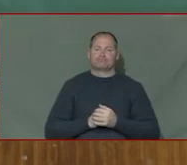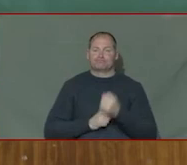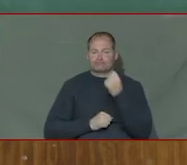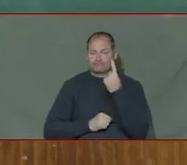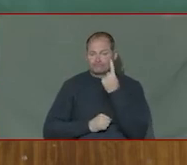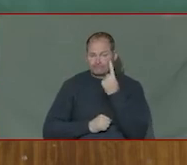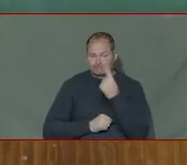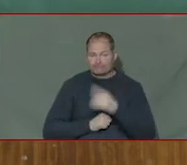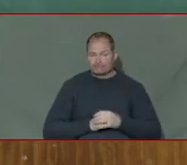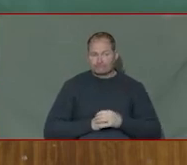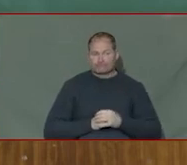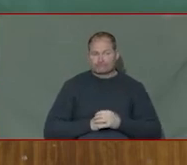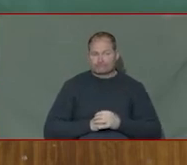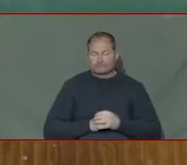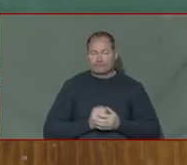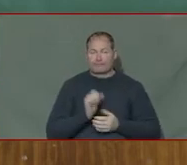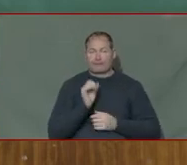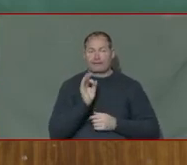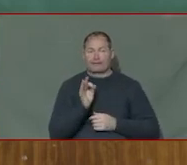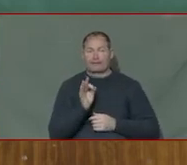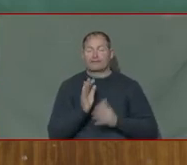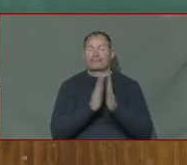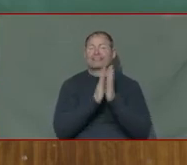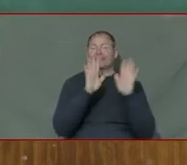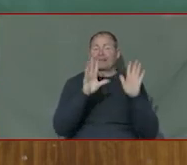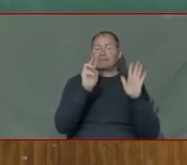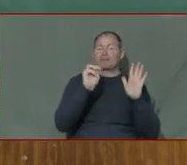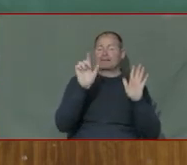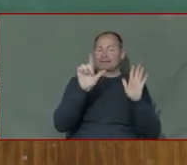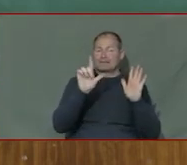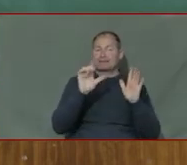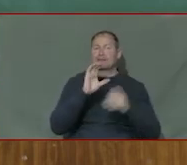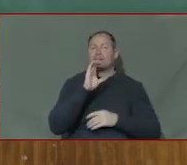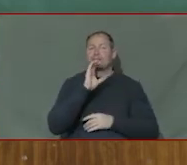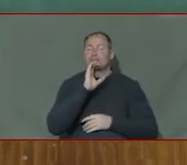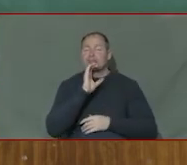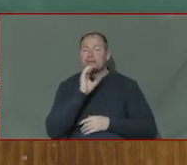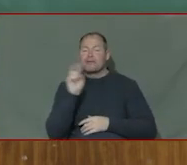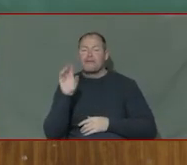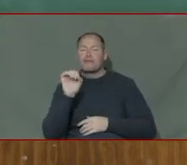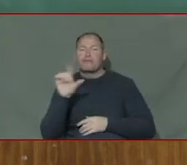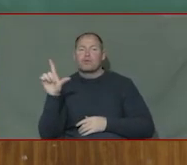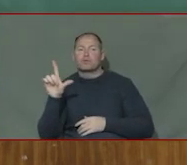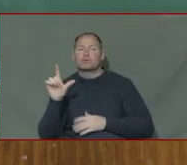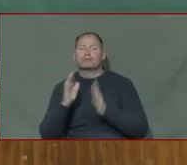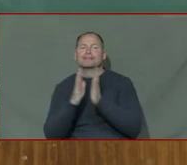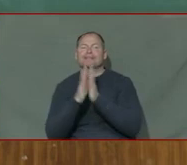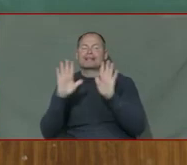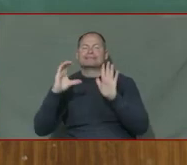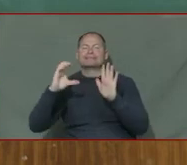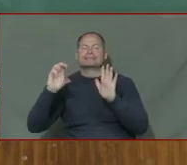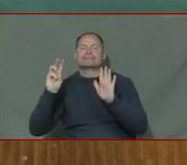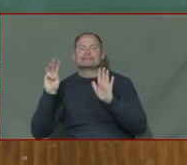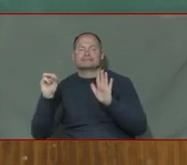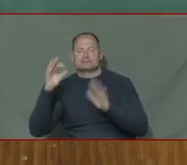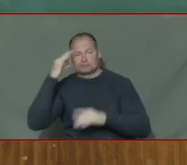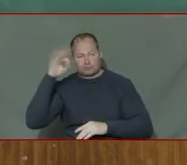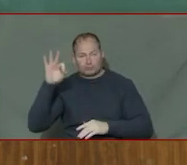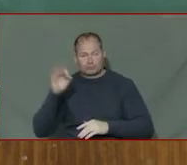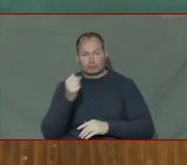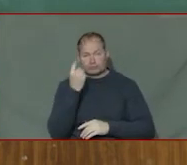that? So if I say it is 10 millimeters, then it is, the volume is 10 centimeters cubed if I convert it,